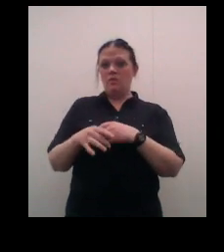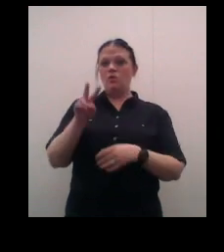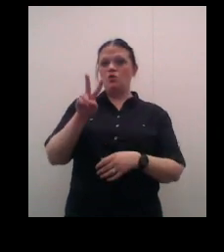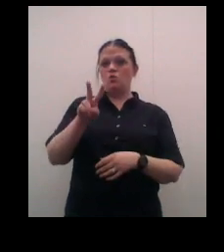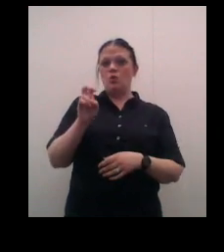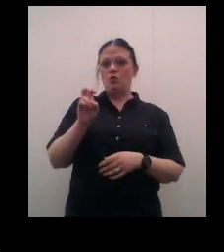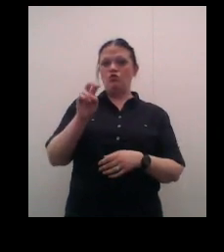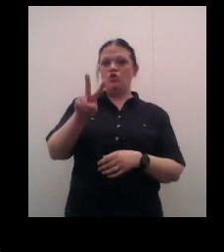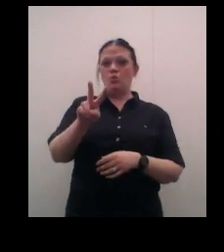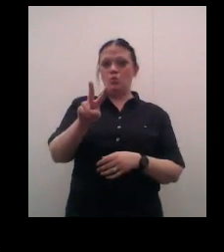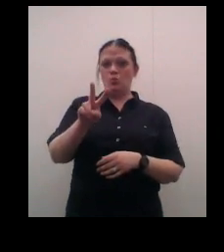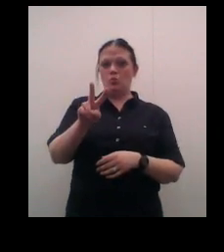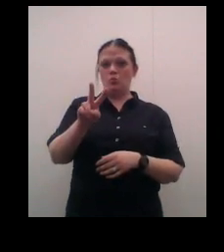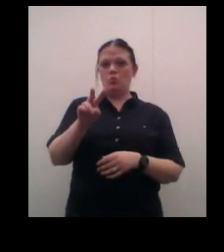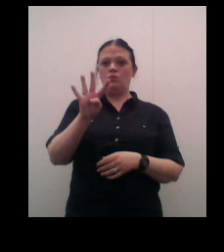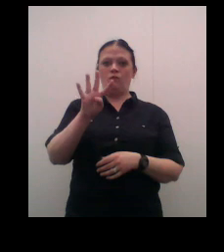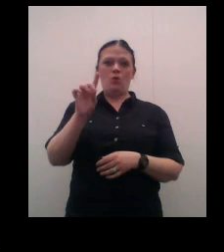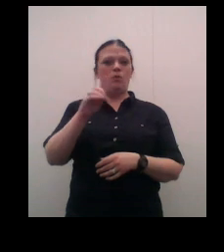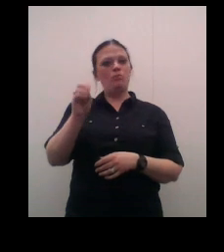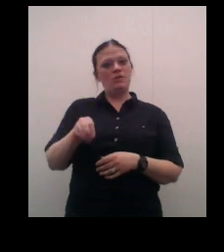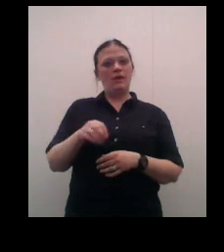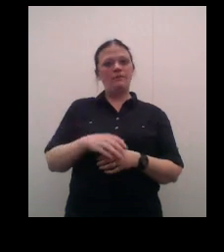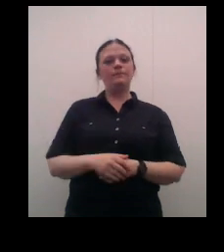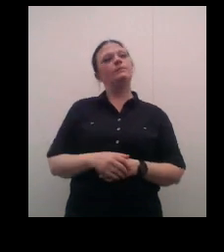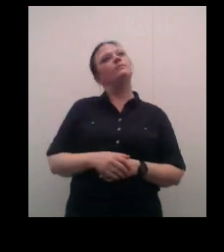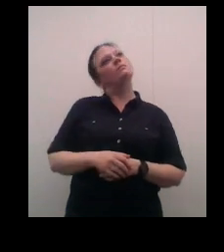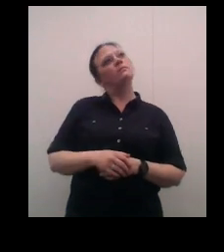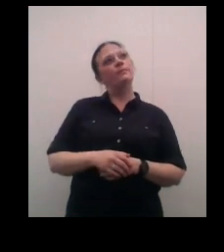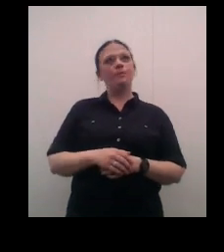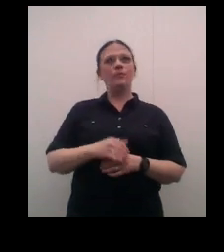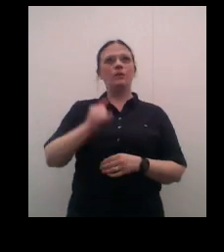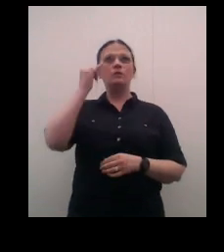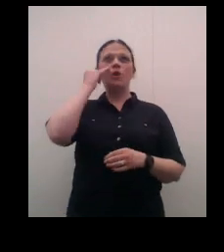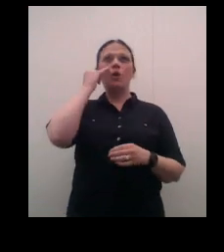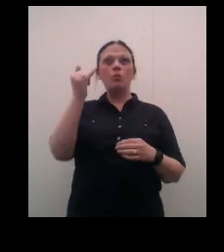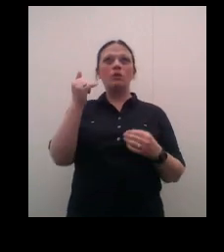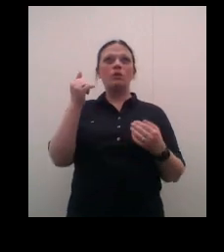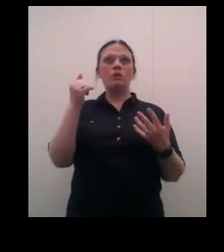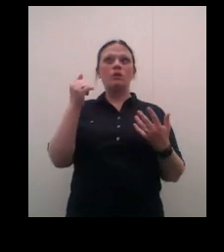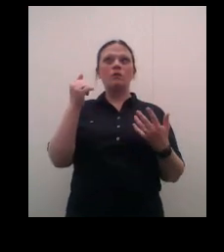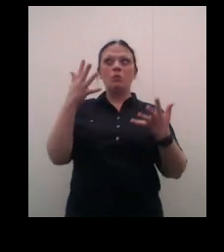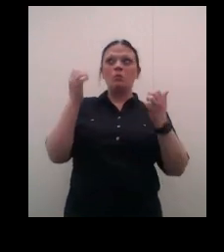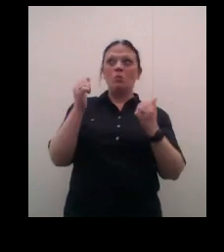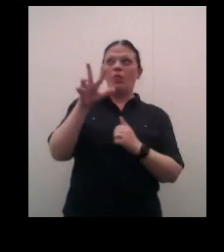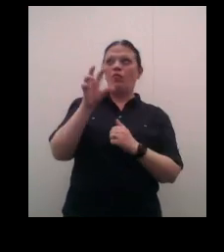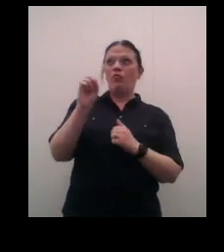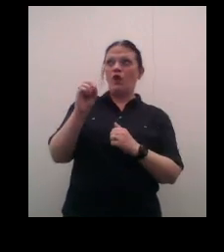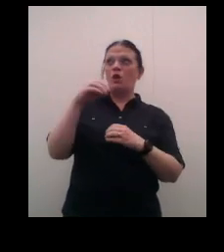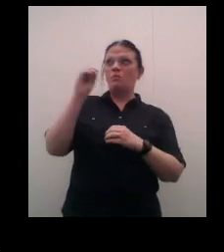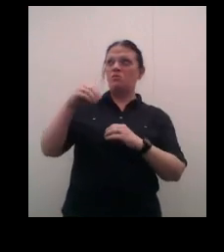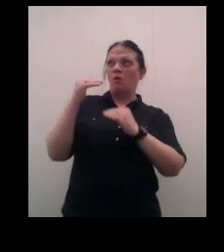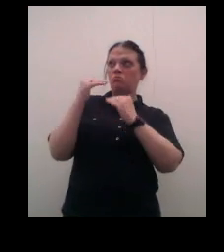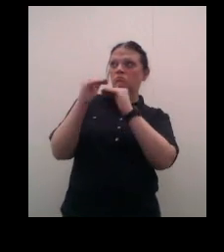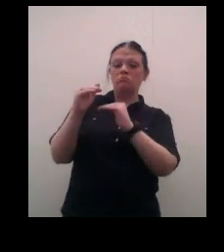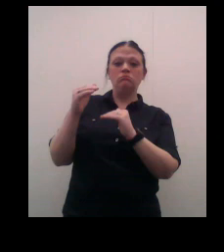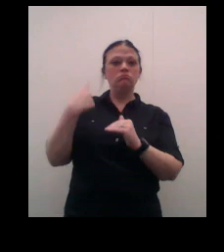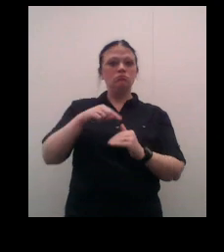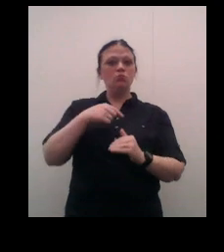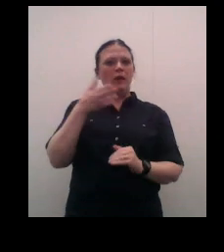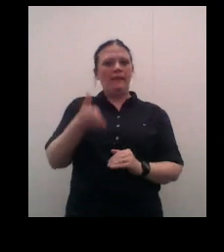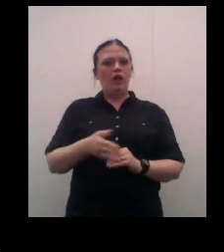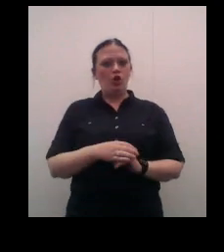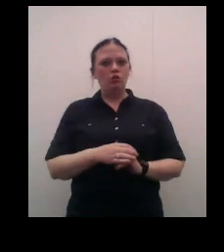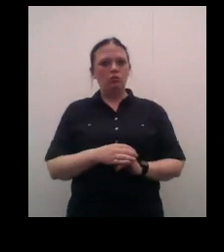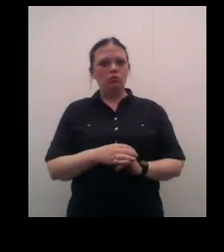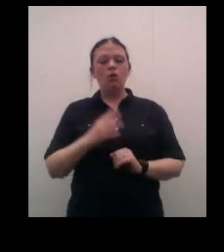27th were 202, or 41%. So if we were to beat the 30% threshold, right now we seem we could do it. That's